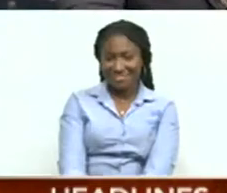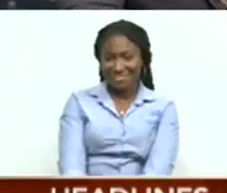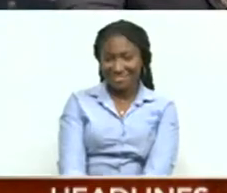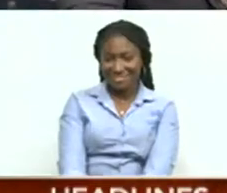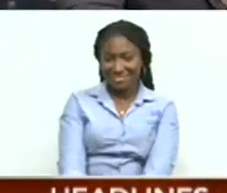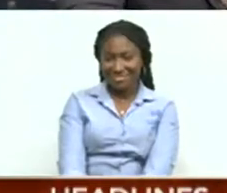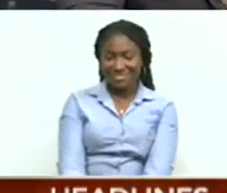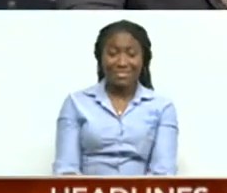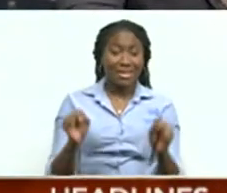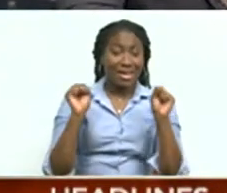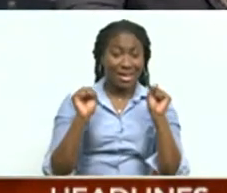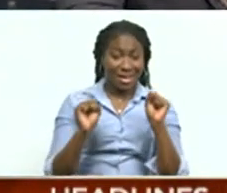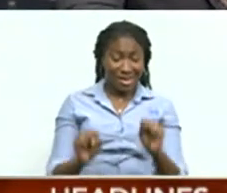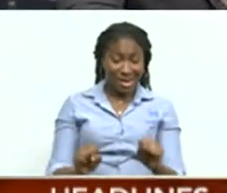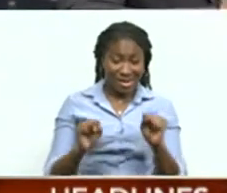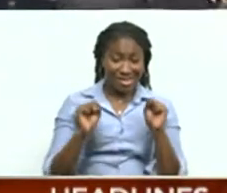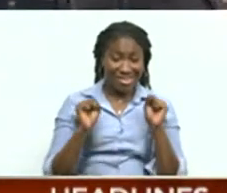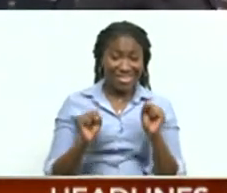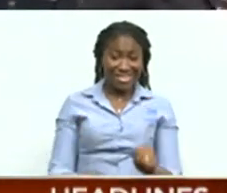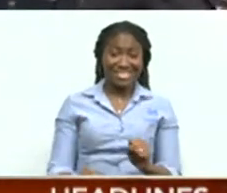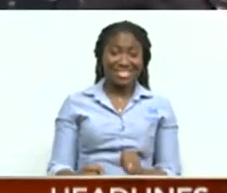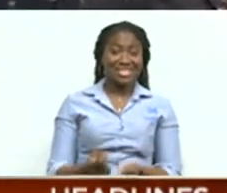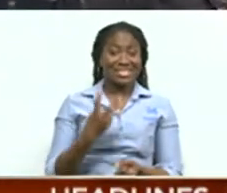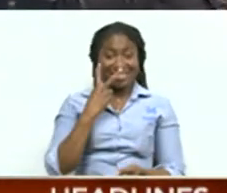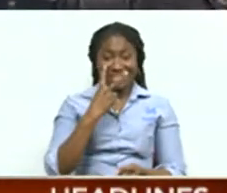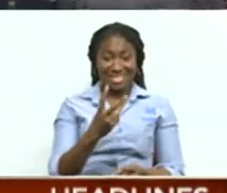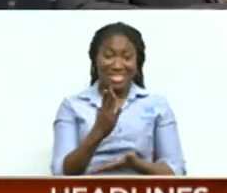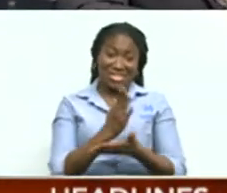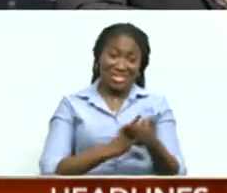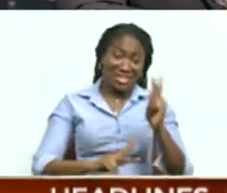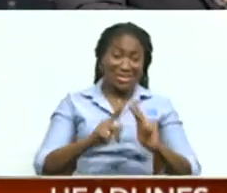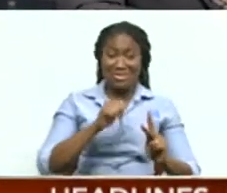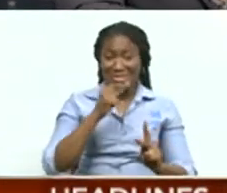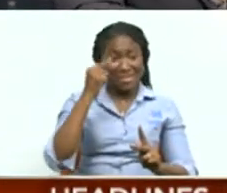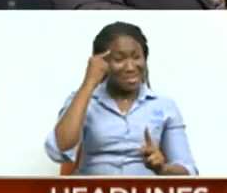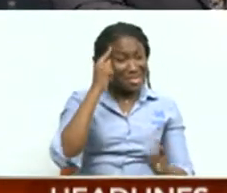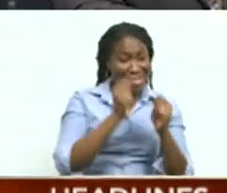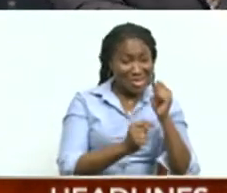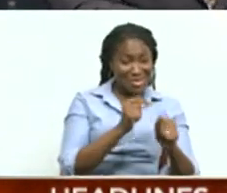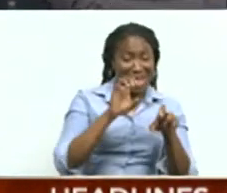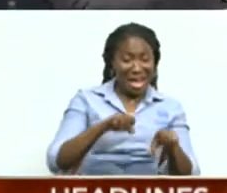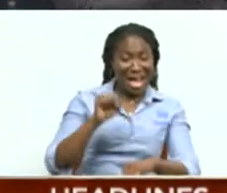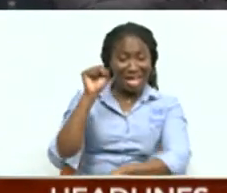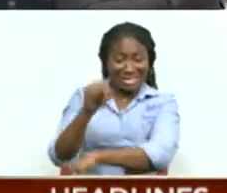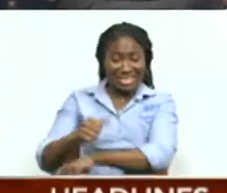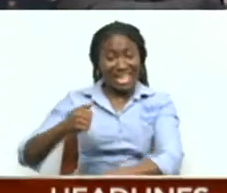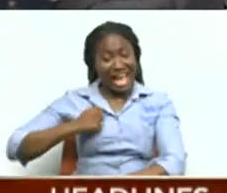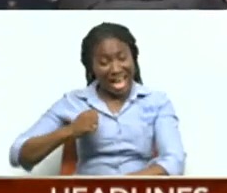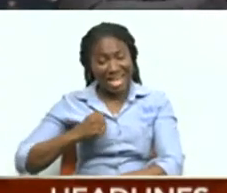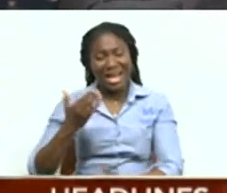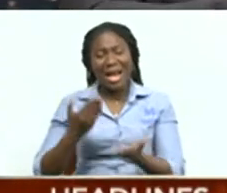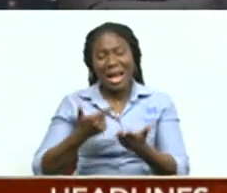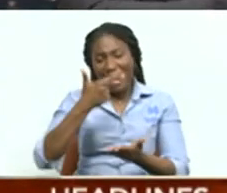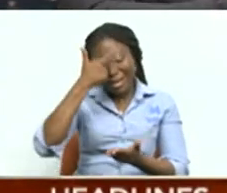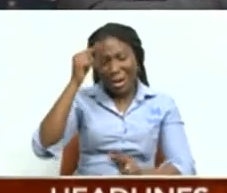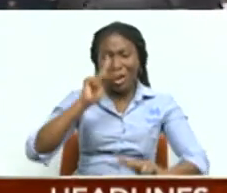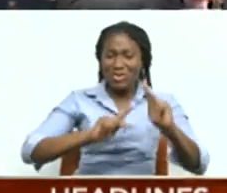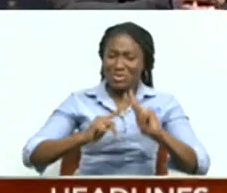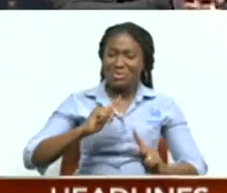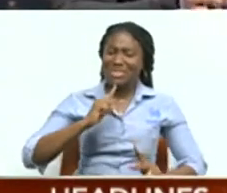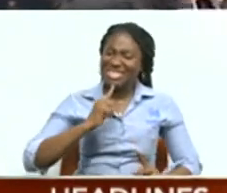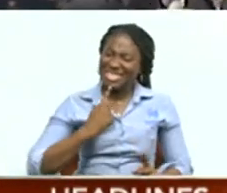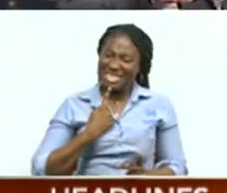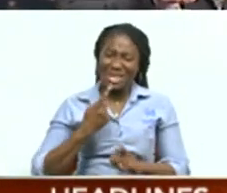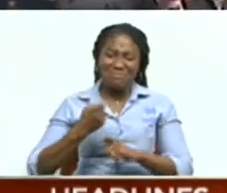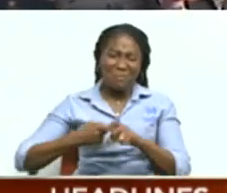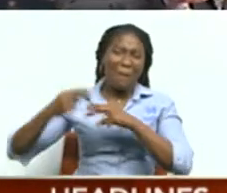That people say. Yeah. Kid, you know, that doubt came from a place of deep disappointment. And I want to say I am the eternal optimist, and I'm going to say it